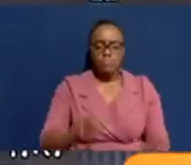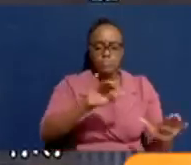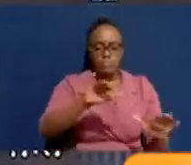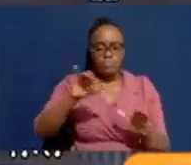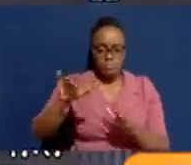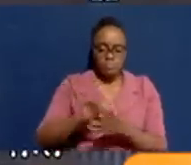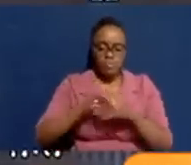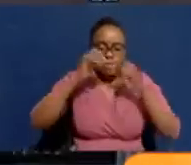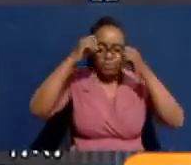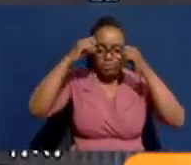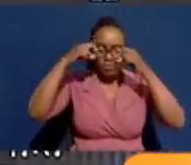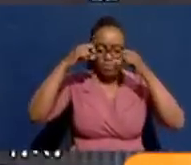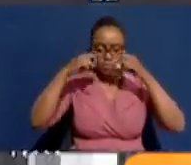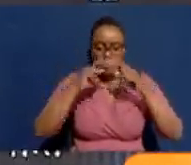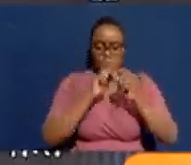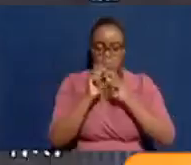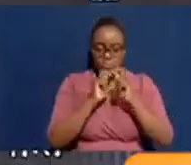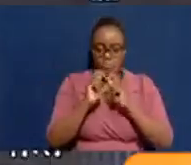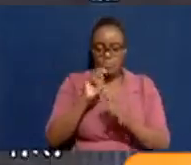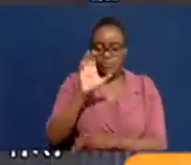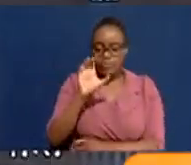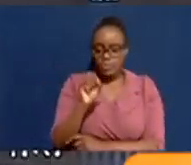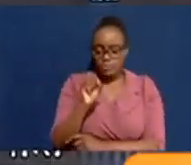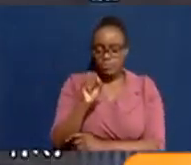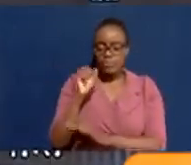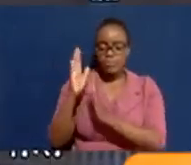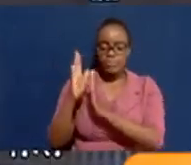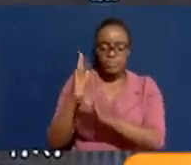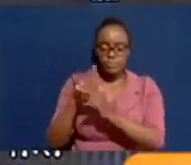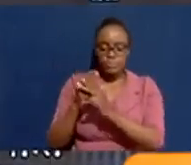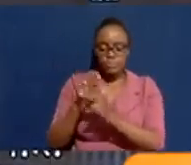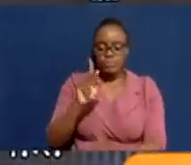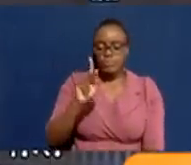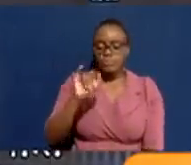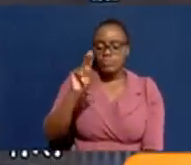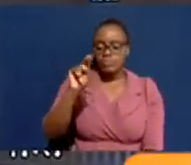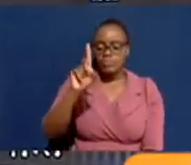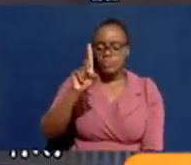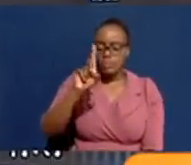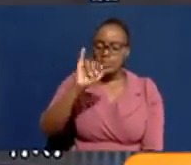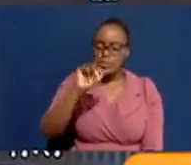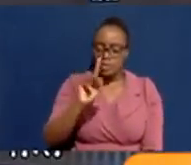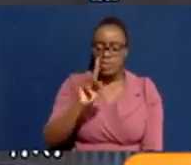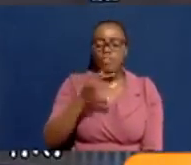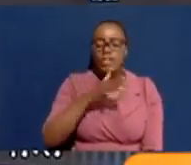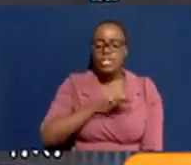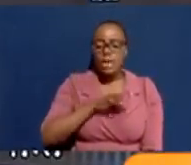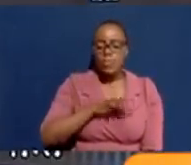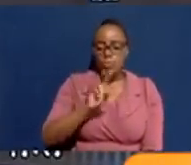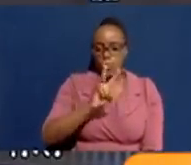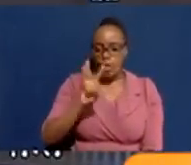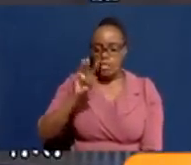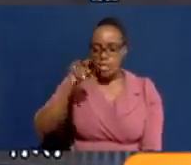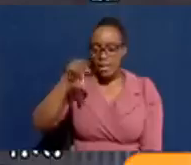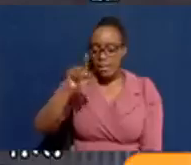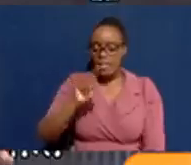There were tears during the vetting of Interior CS nominee Kithure Kindiki. Samburu West lawmaker Naisula Lesuuda broke down